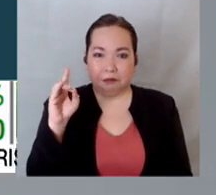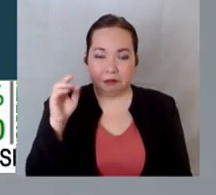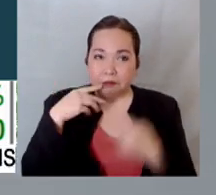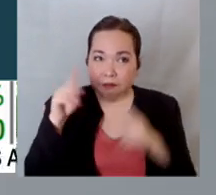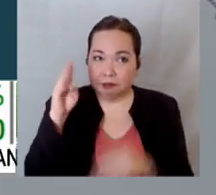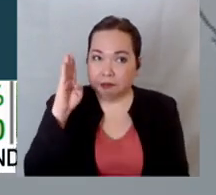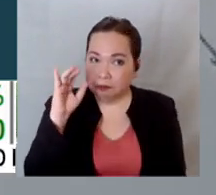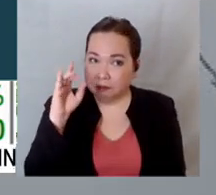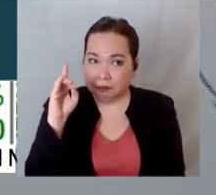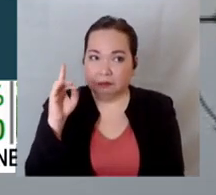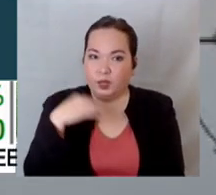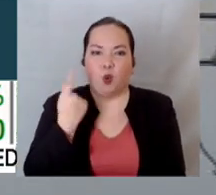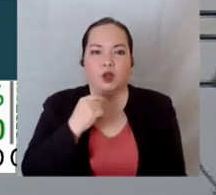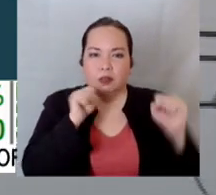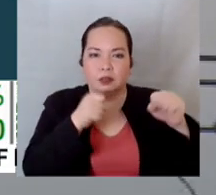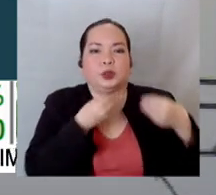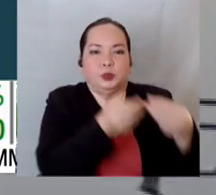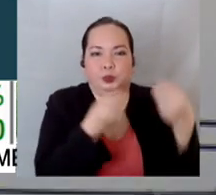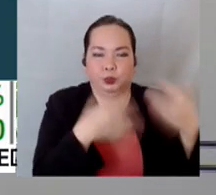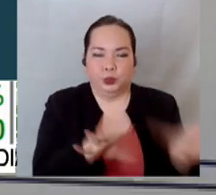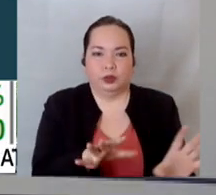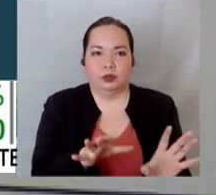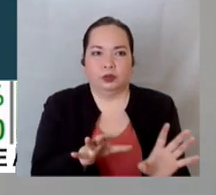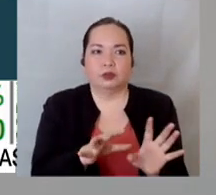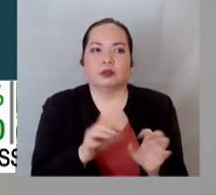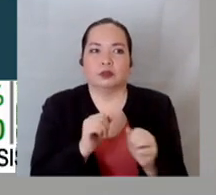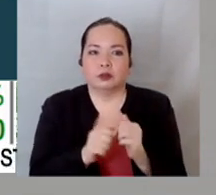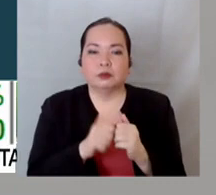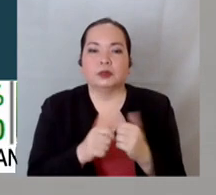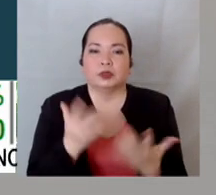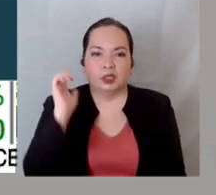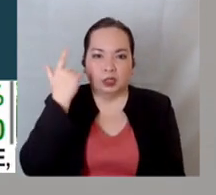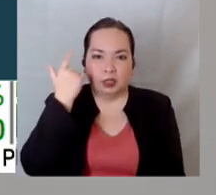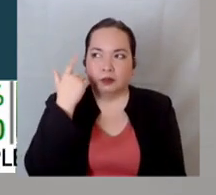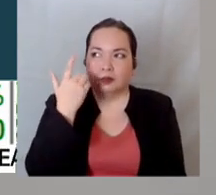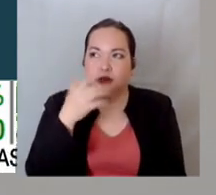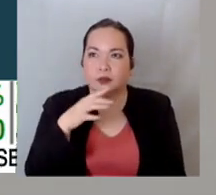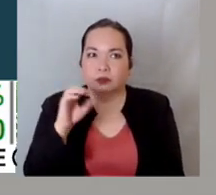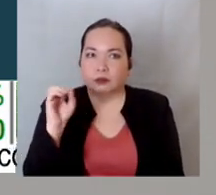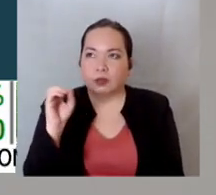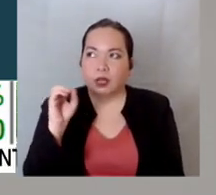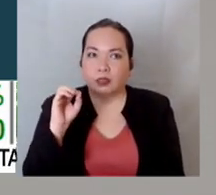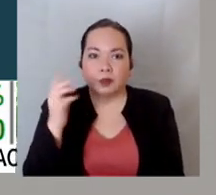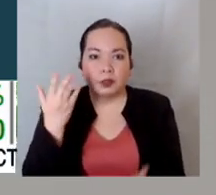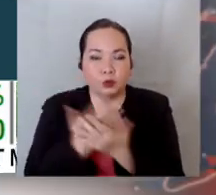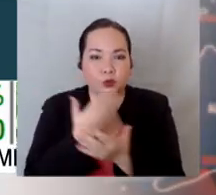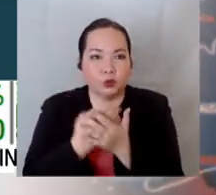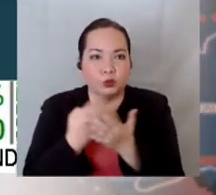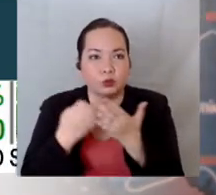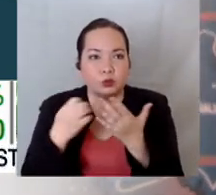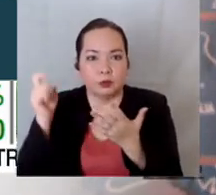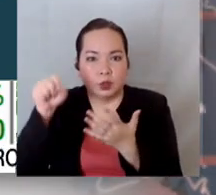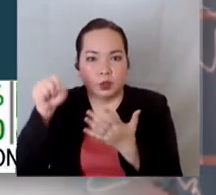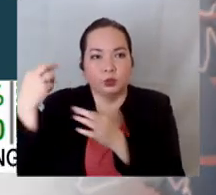negotiated contracts, adding that government is also shortchanged since any new equipment needed for the project stays with the service providers.